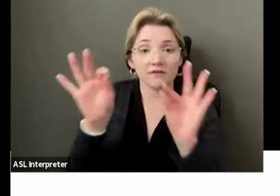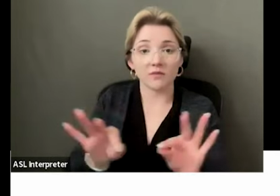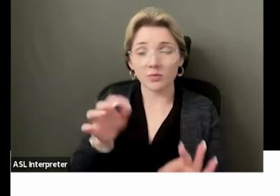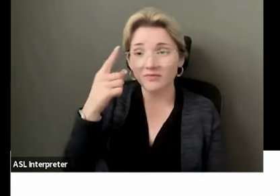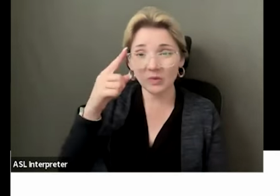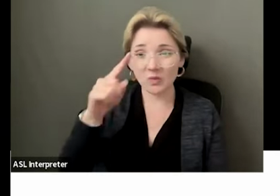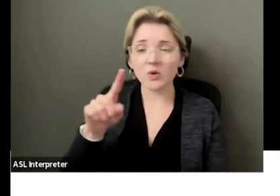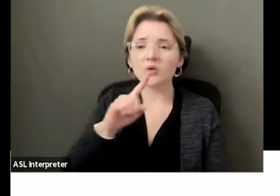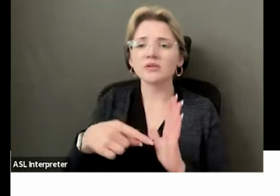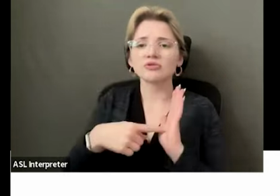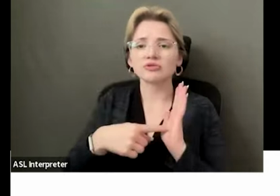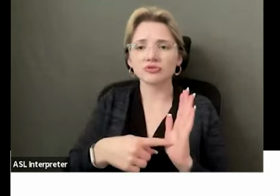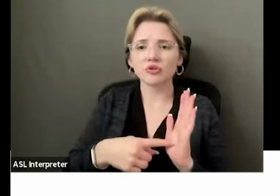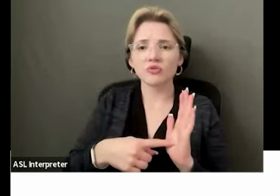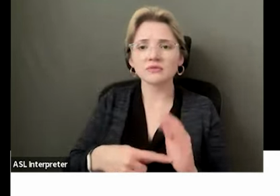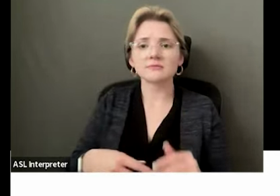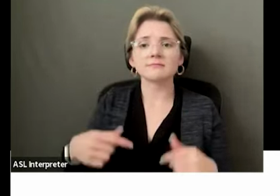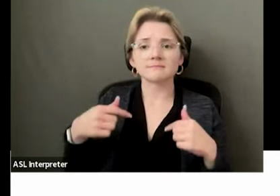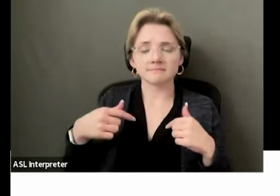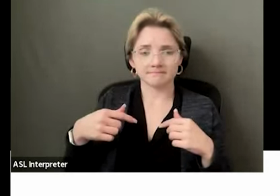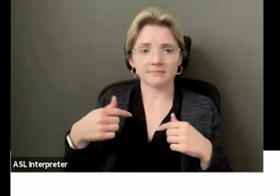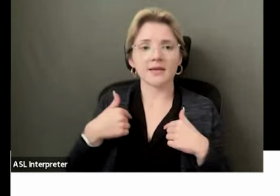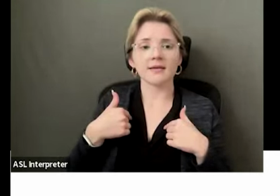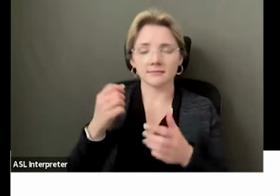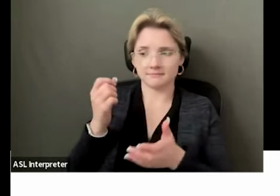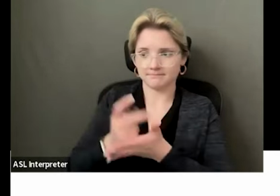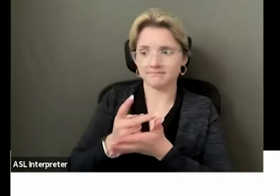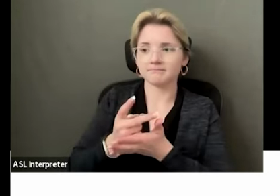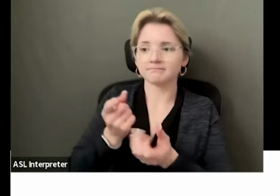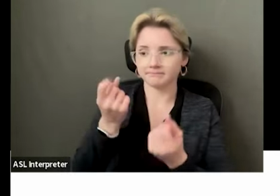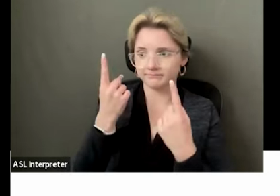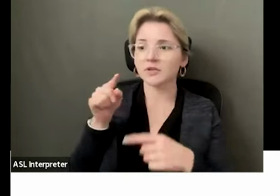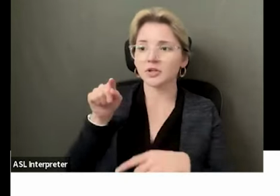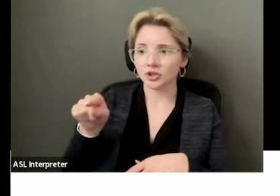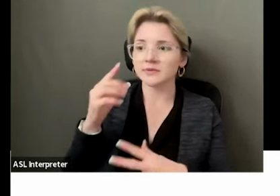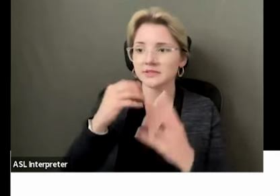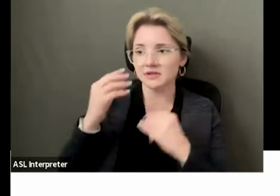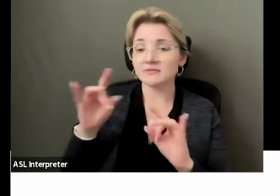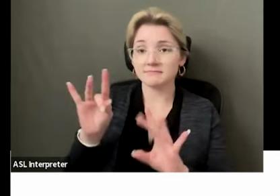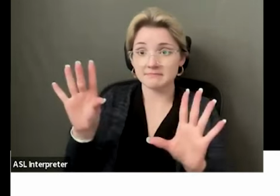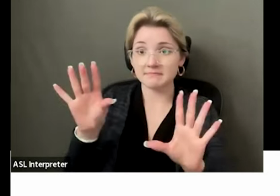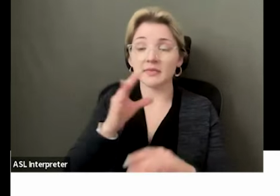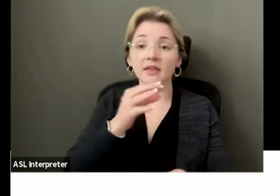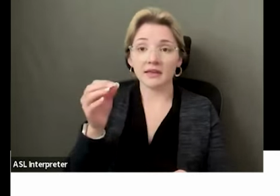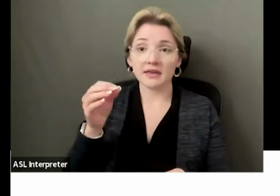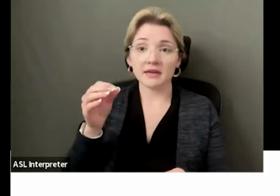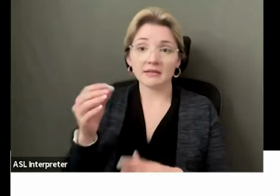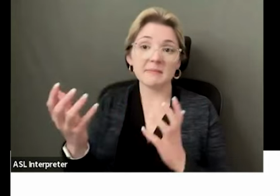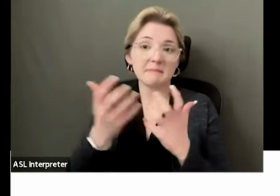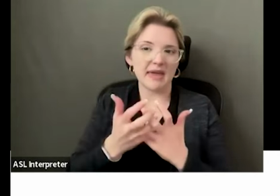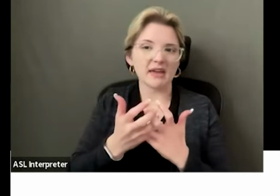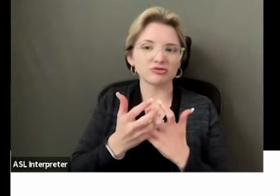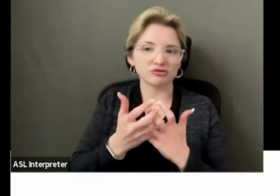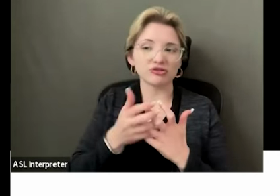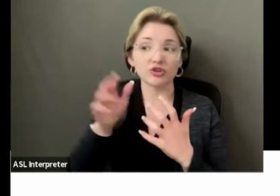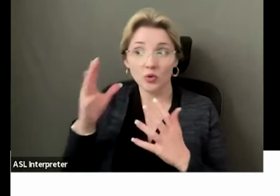certify. It has the list of the types of violence on there, what the definitions under VAWA are, and then a survivor can certify